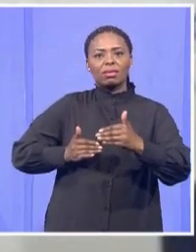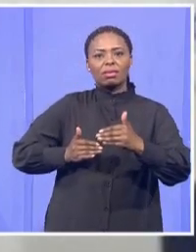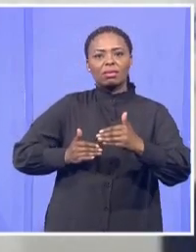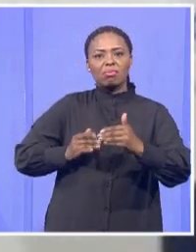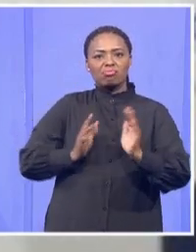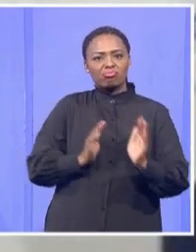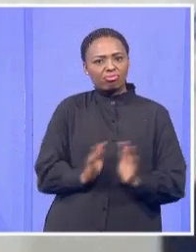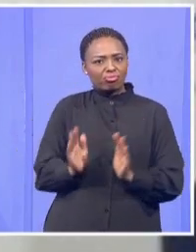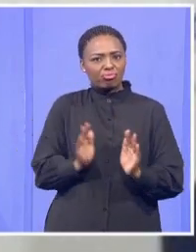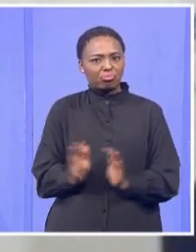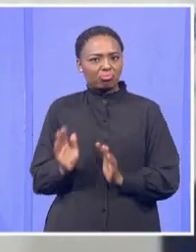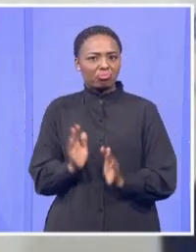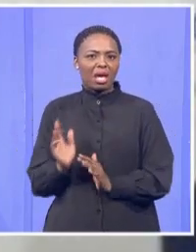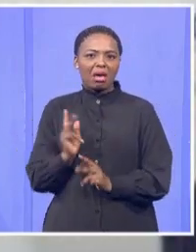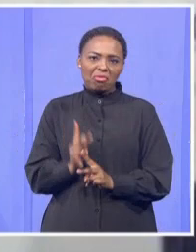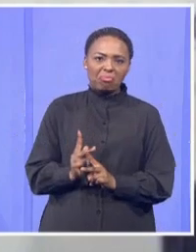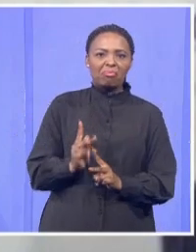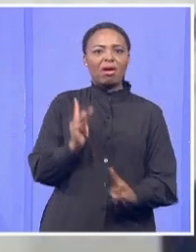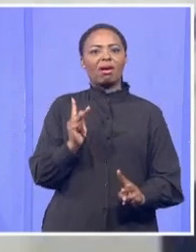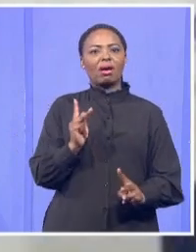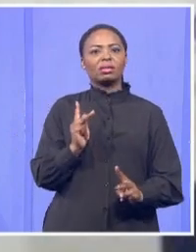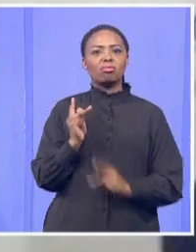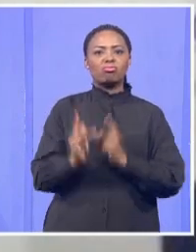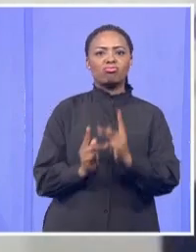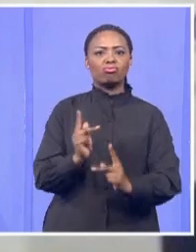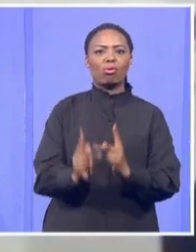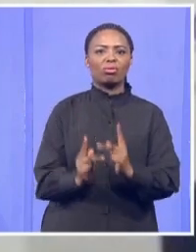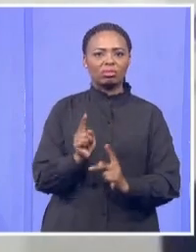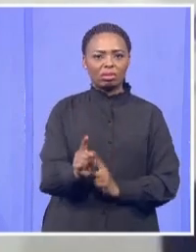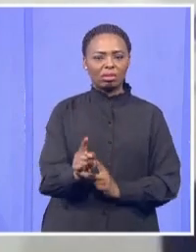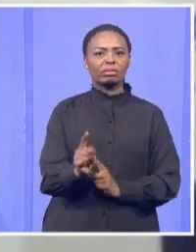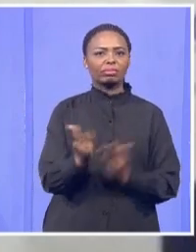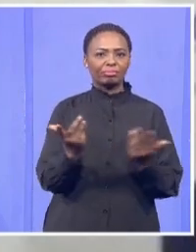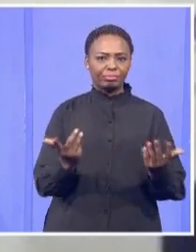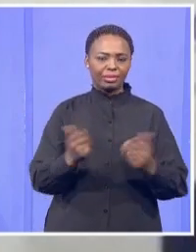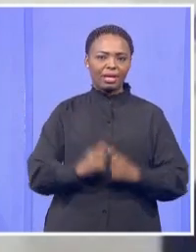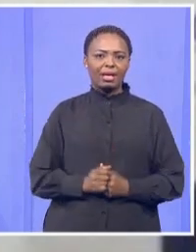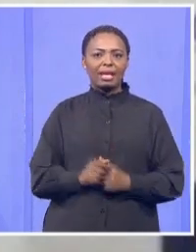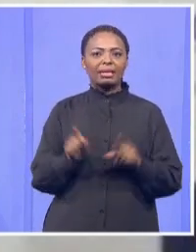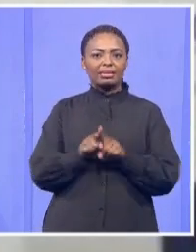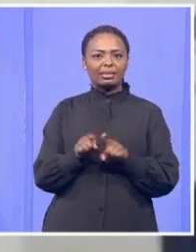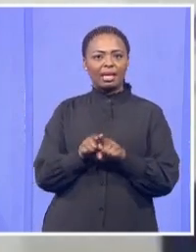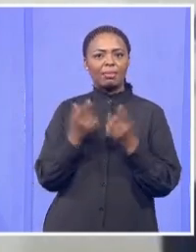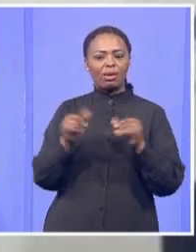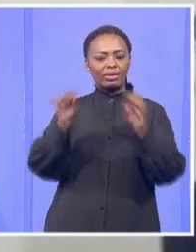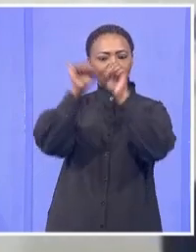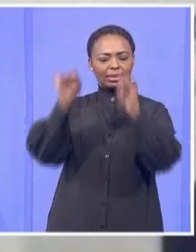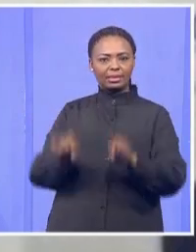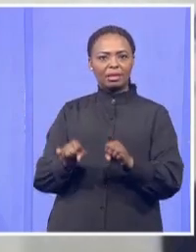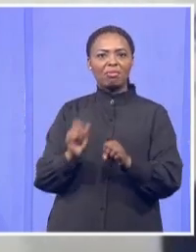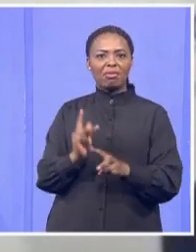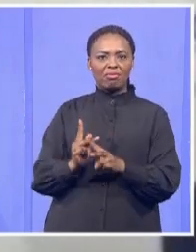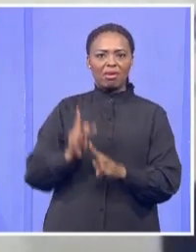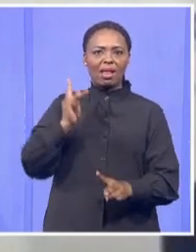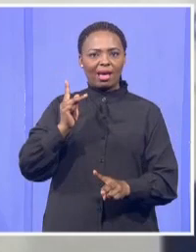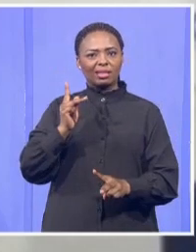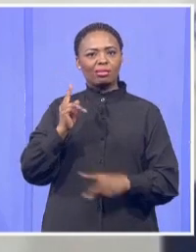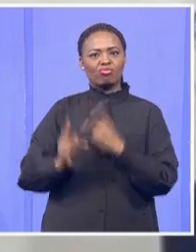to conclude that process. I think 28 days is stiff or so to conclude that process. HOD?